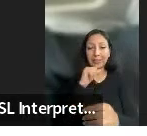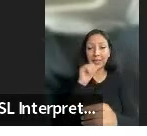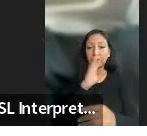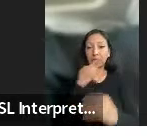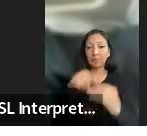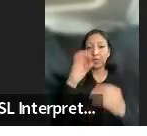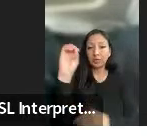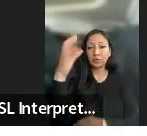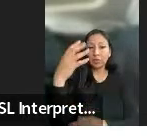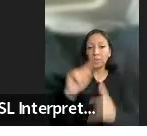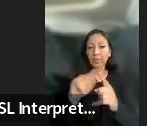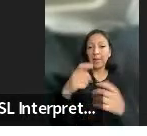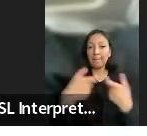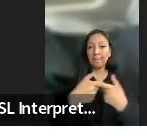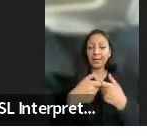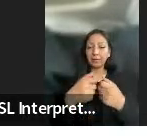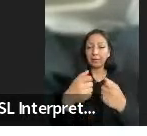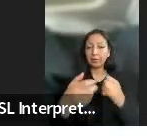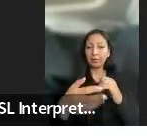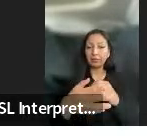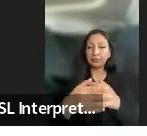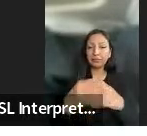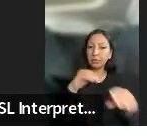talking about the battery storage and,